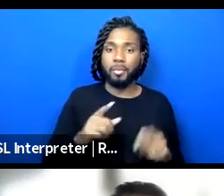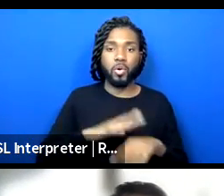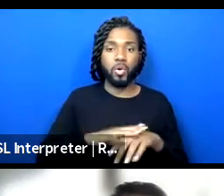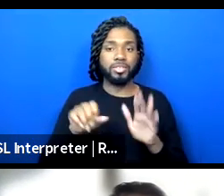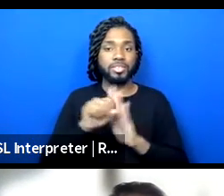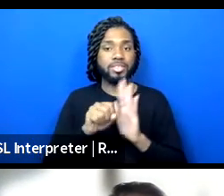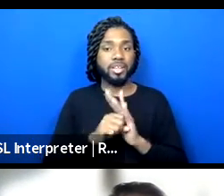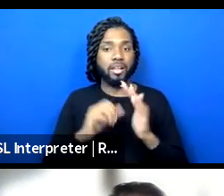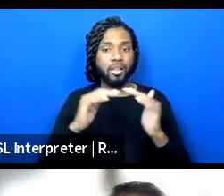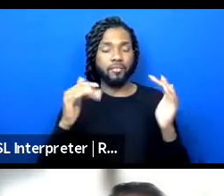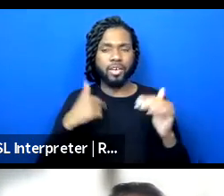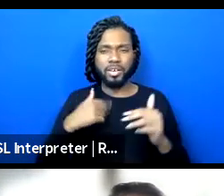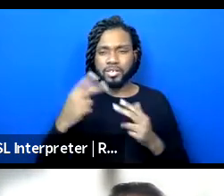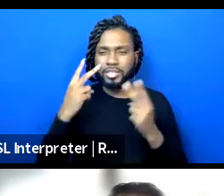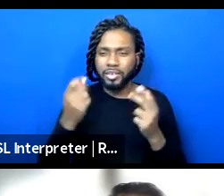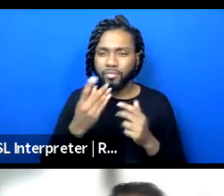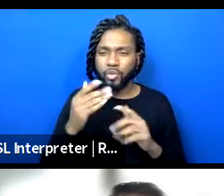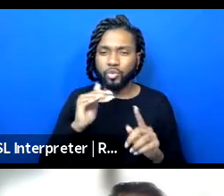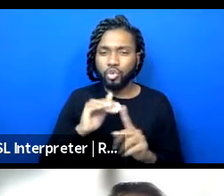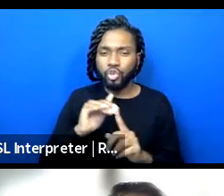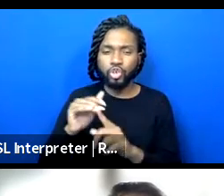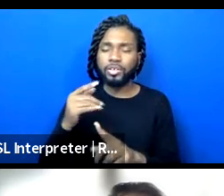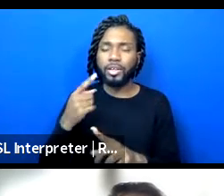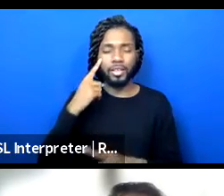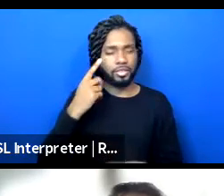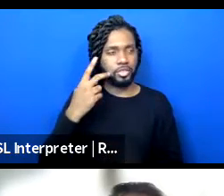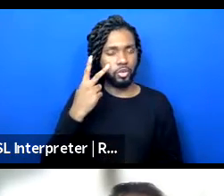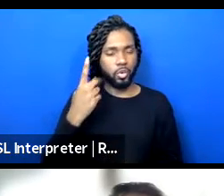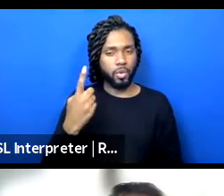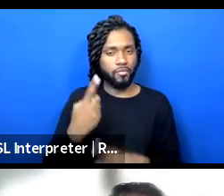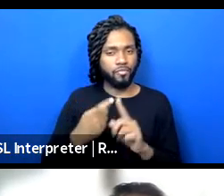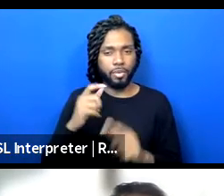few alerts. I think it was one from Illinois this morning.